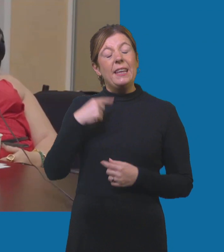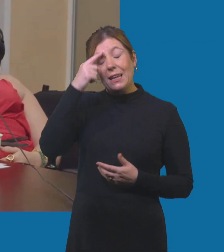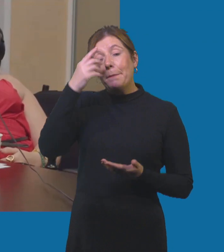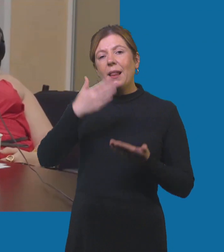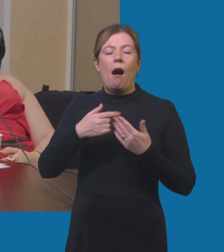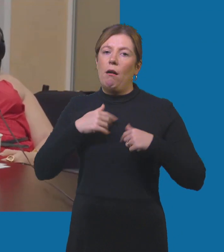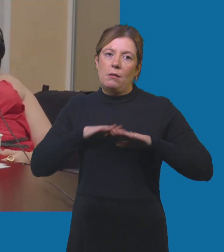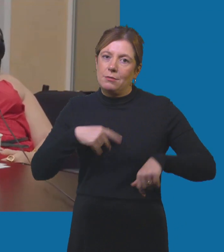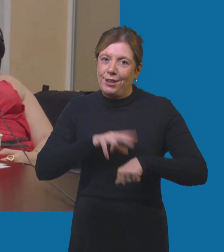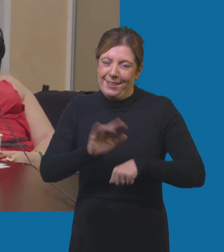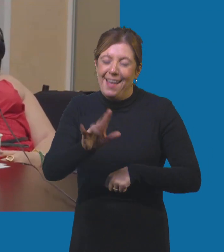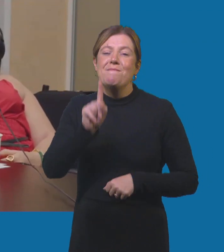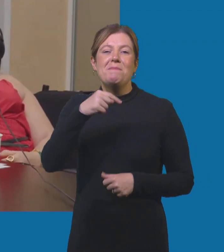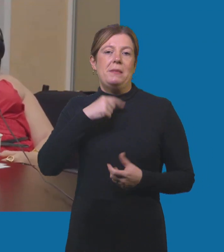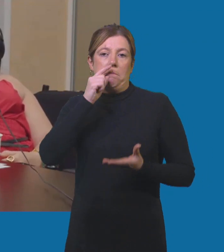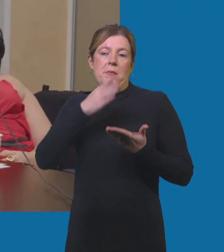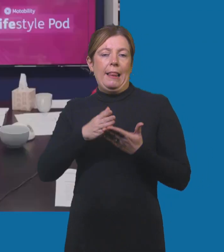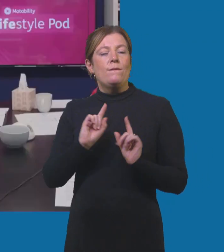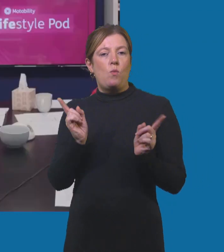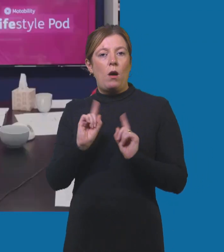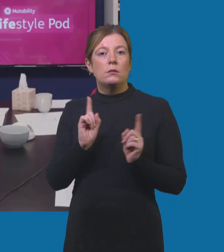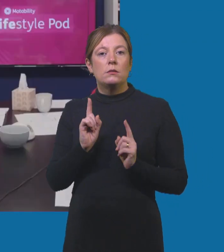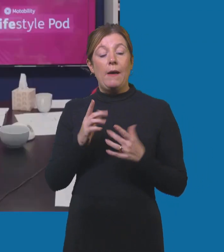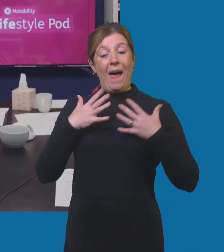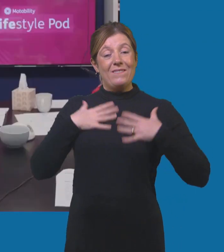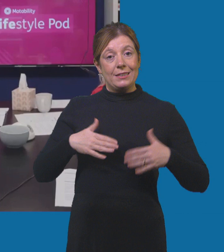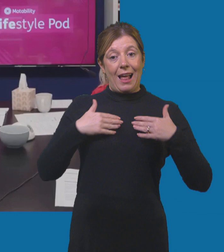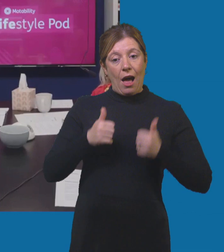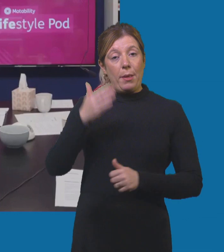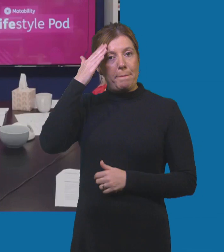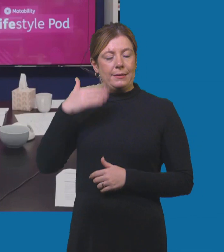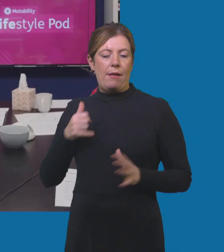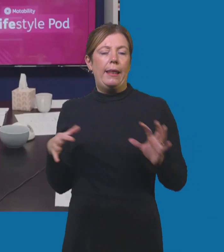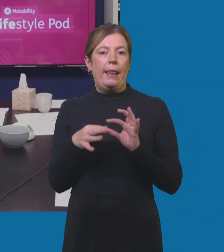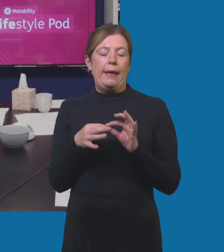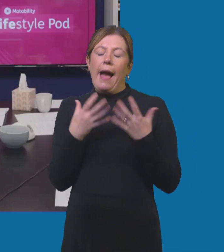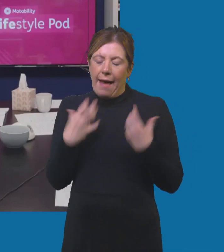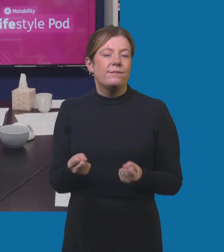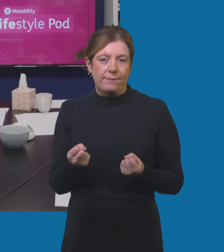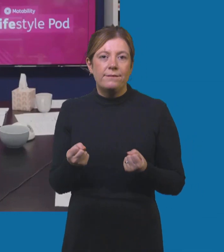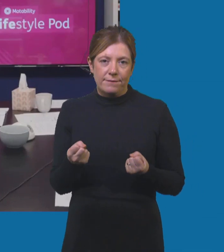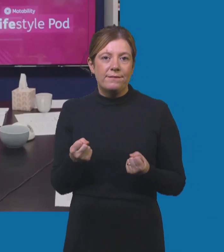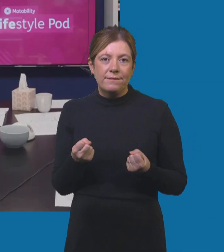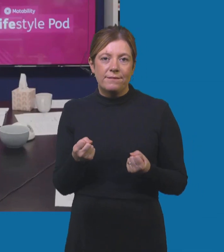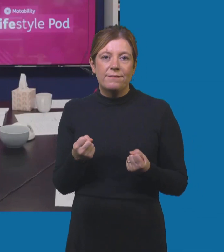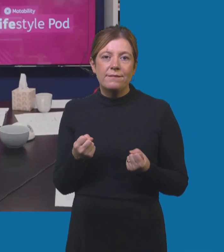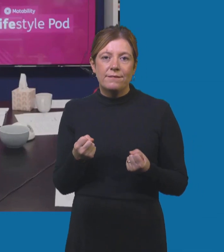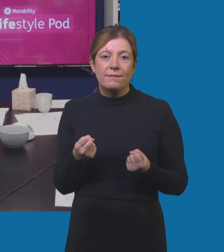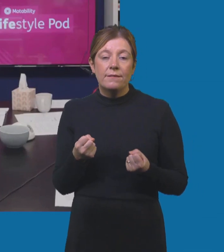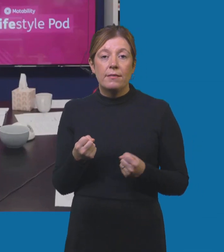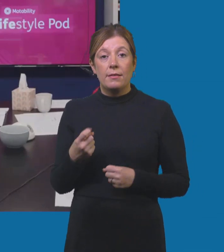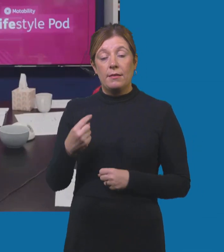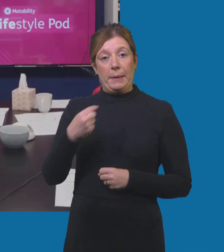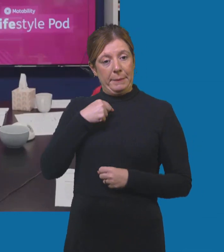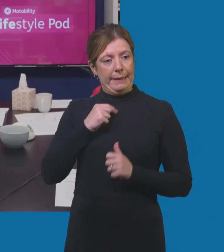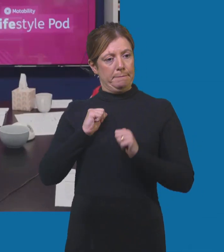not a doctor, but there's no doubt in my mind that the link between physical health and mental health, it's linked. When I work